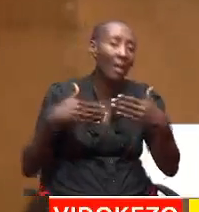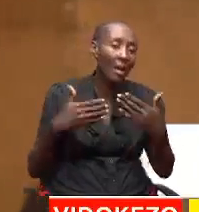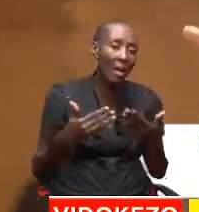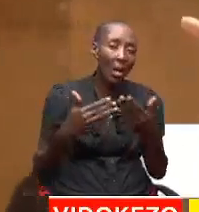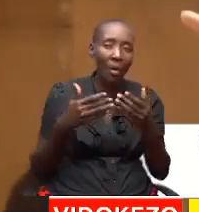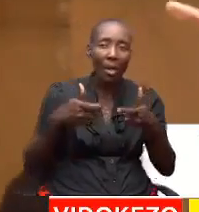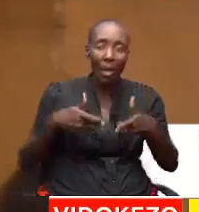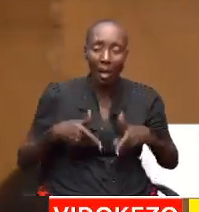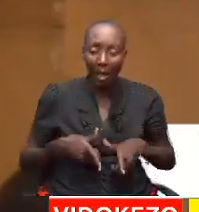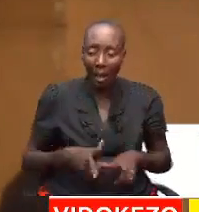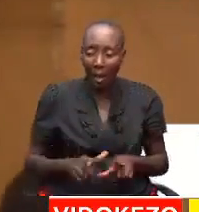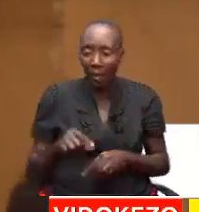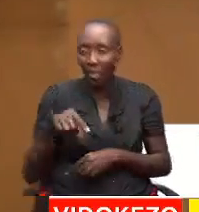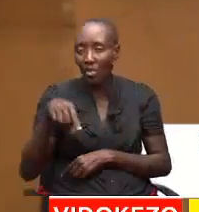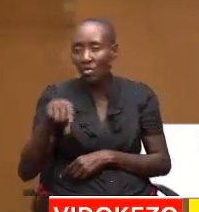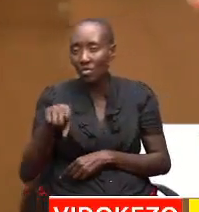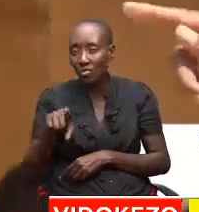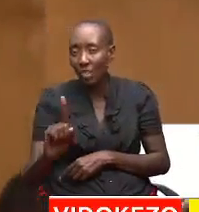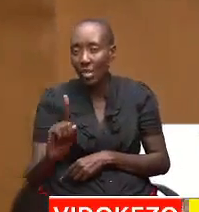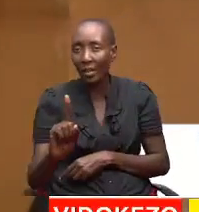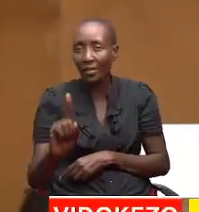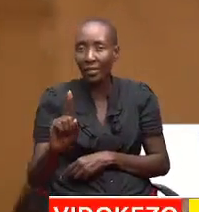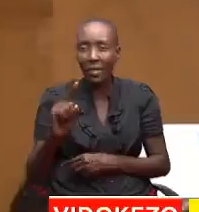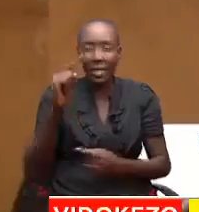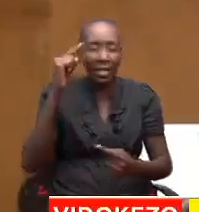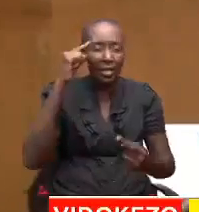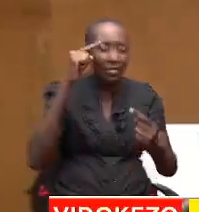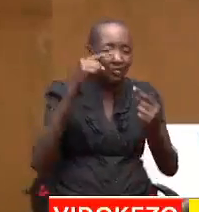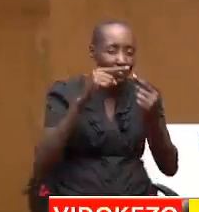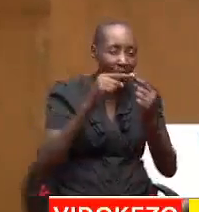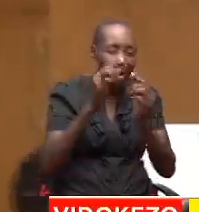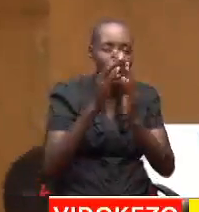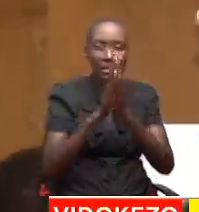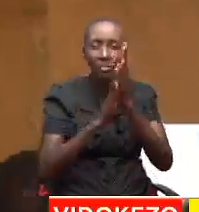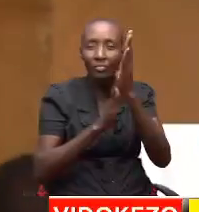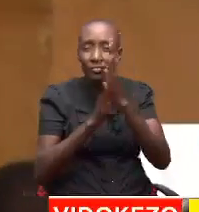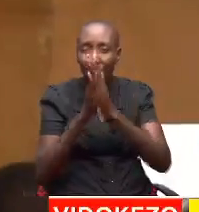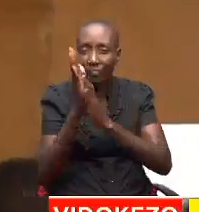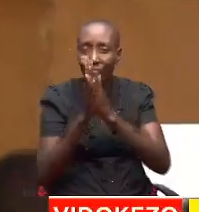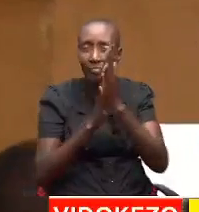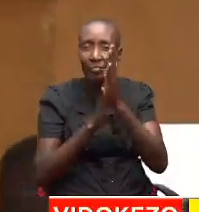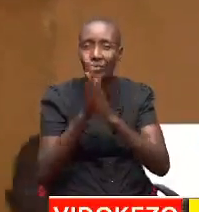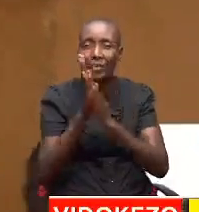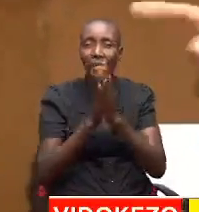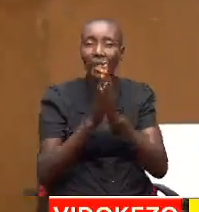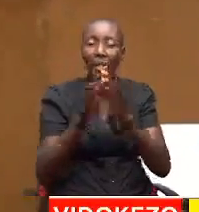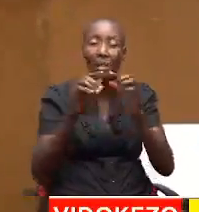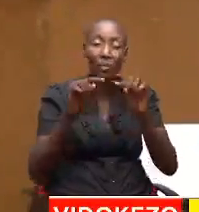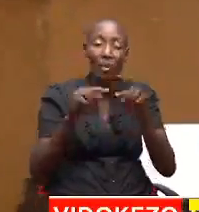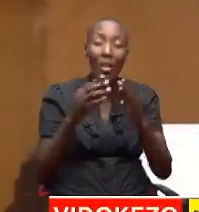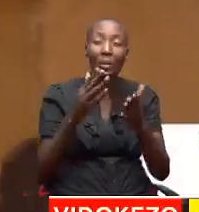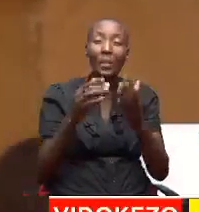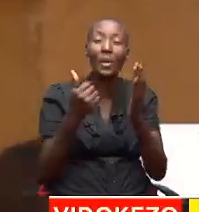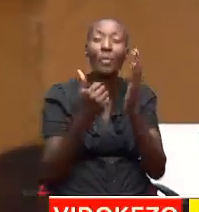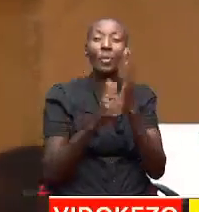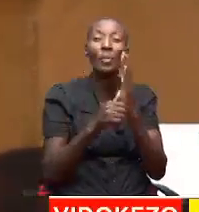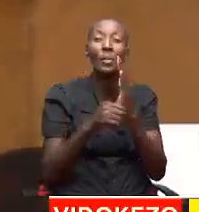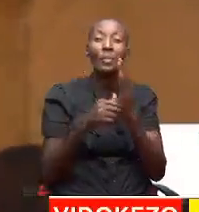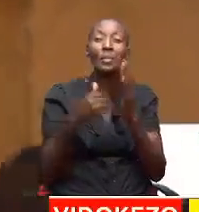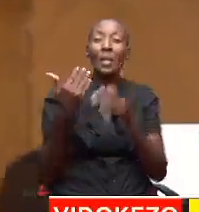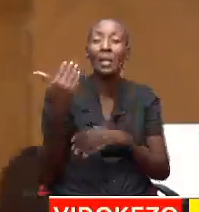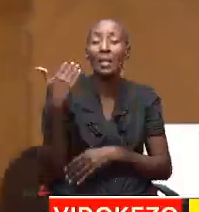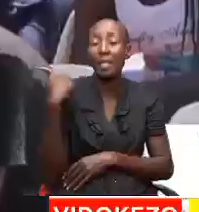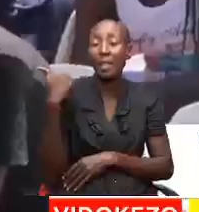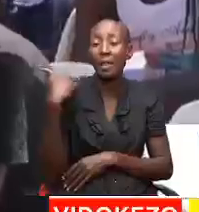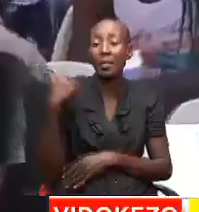allowing yourself to be driven, to be oiled by the day-to-day problems that bedevils the